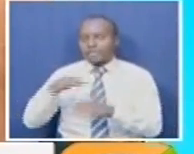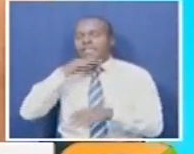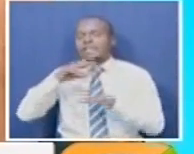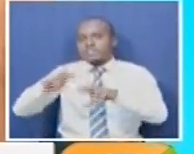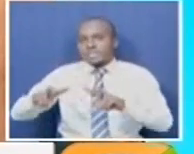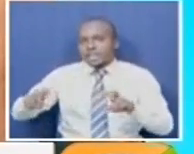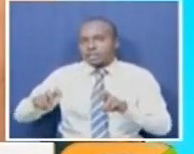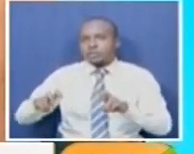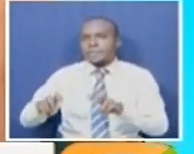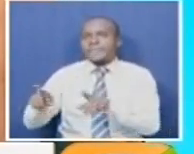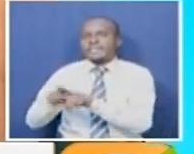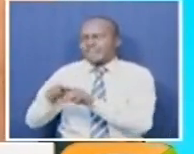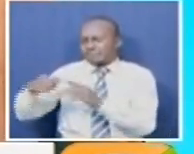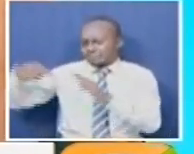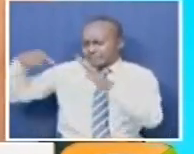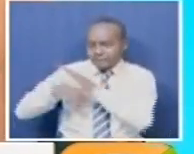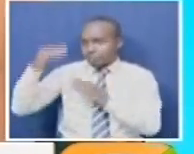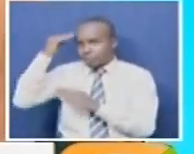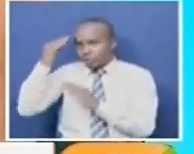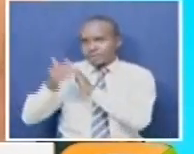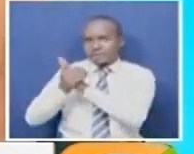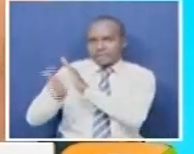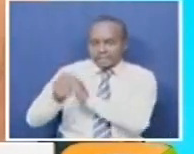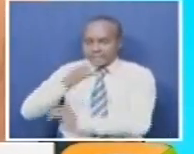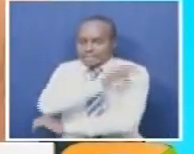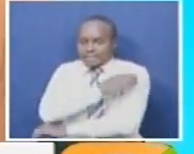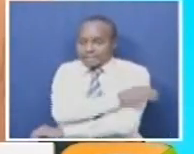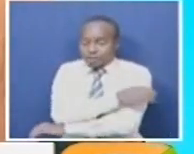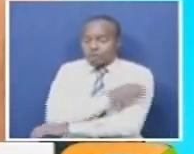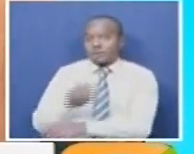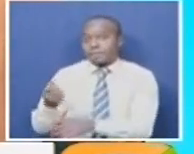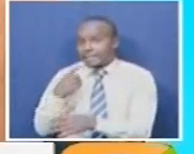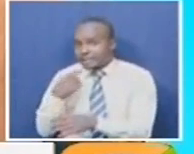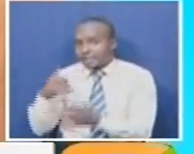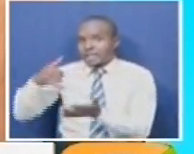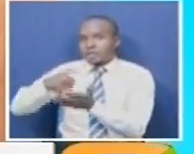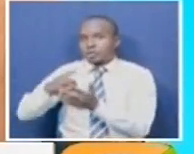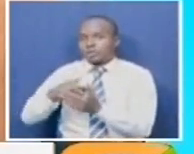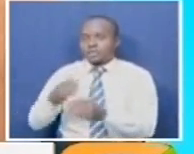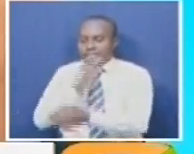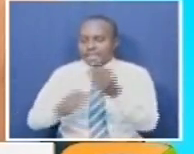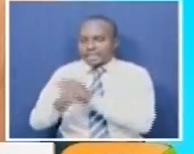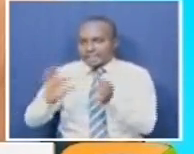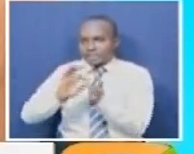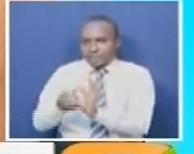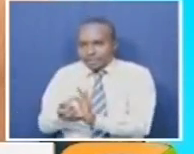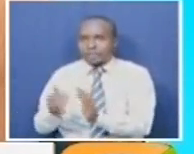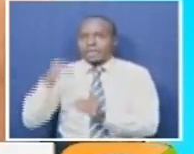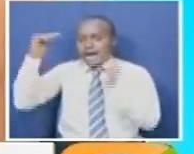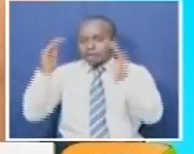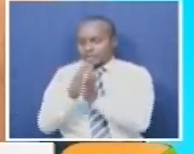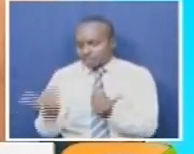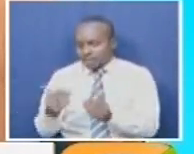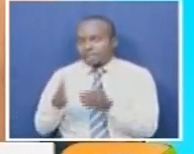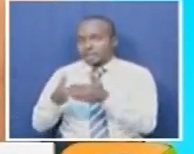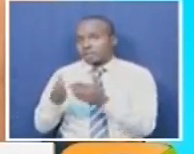investigation. She has in-depth knowledge and skills in clinical forensic medicine, including injury interpretation, adult and child sexual